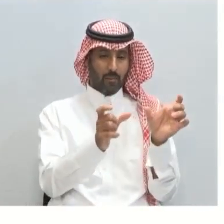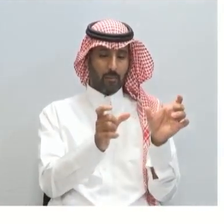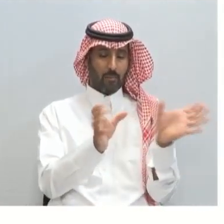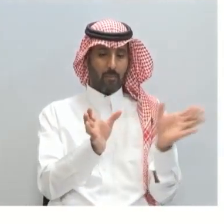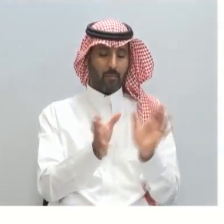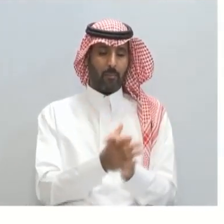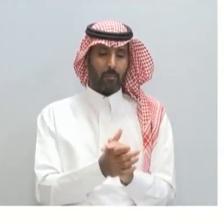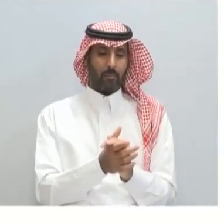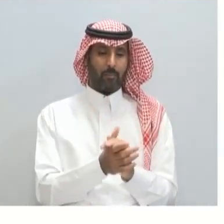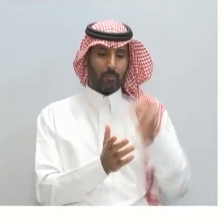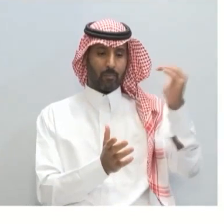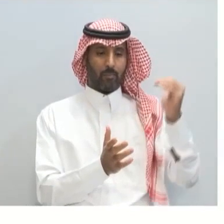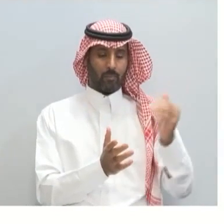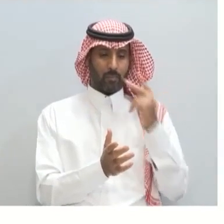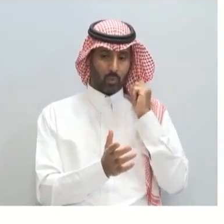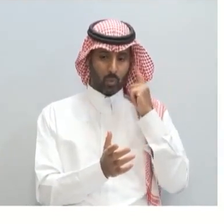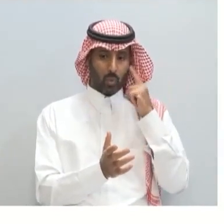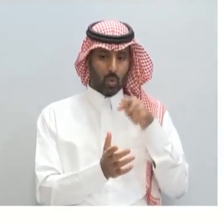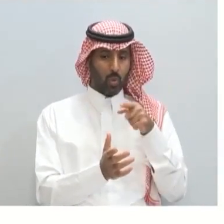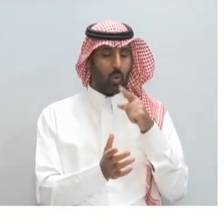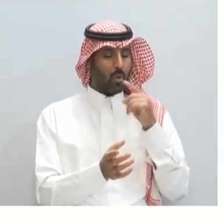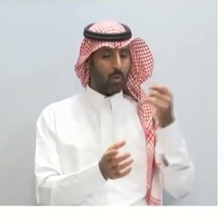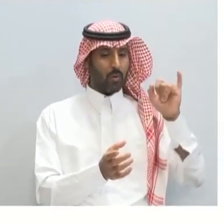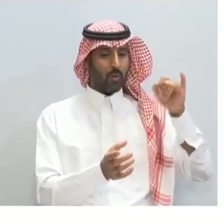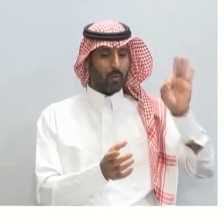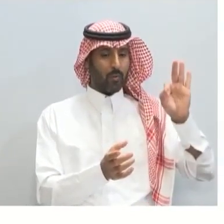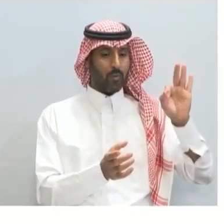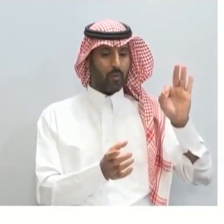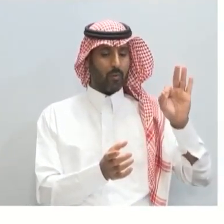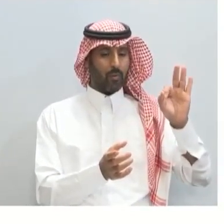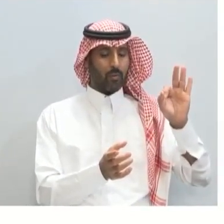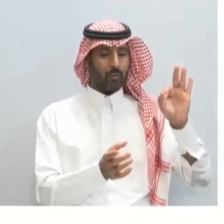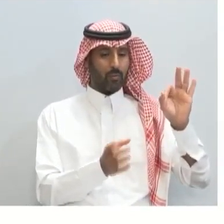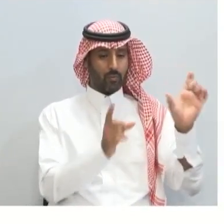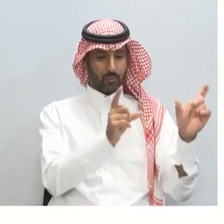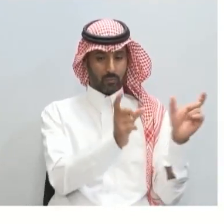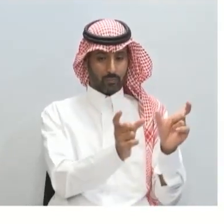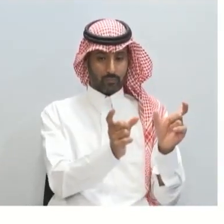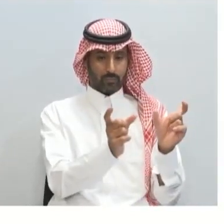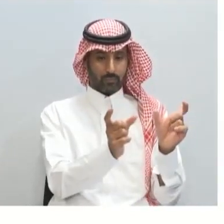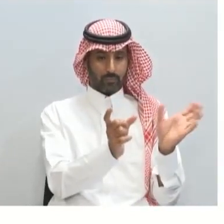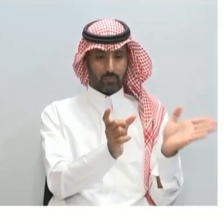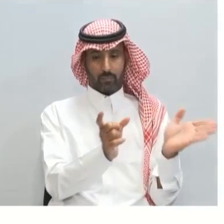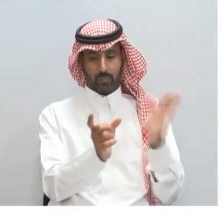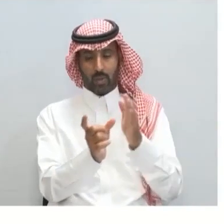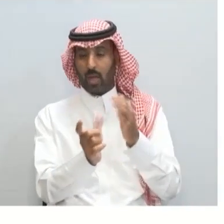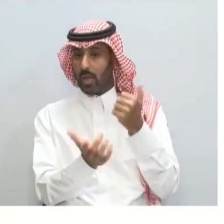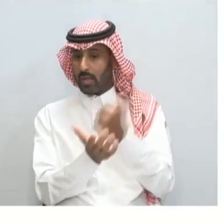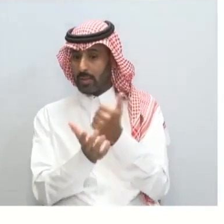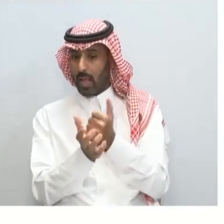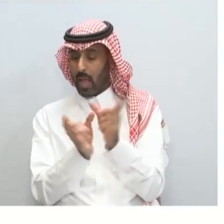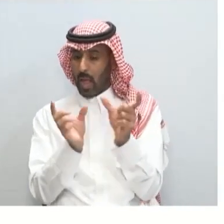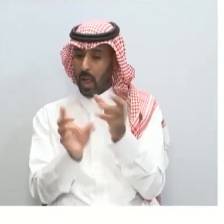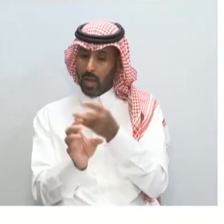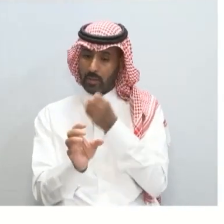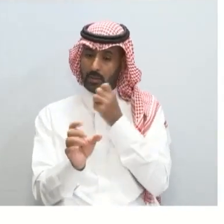one just so you know the if Clause this is the if Clause here here and this is the main clause or the result